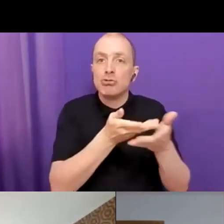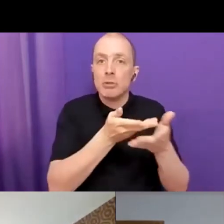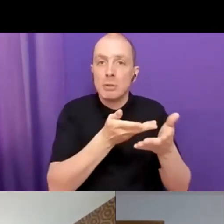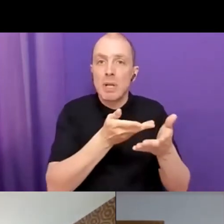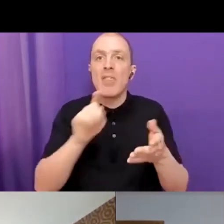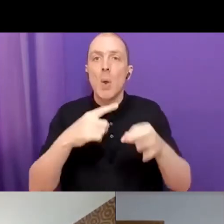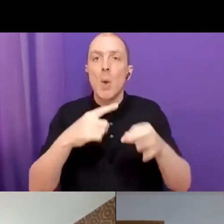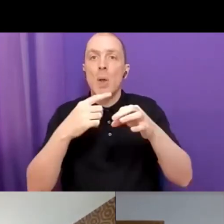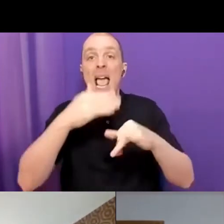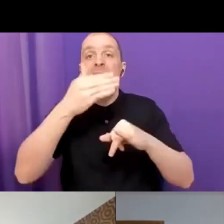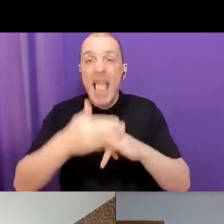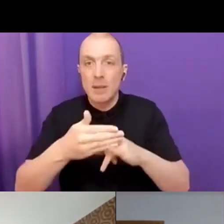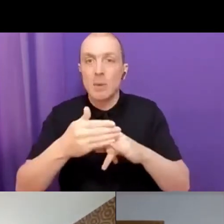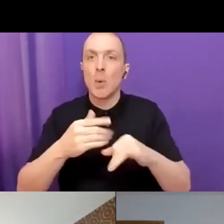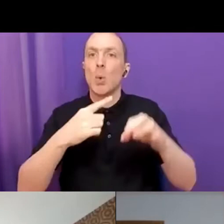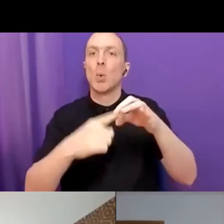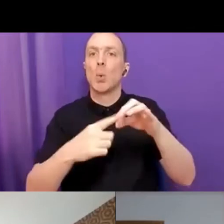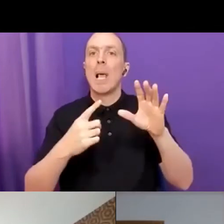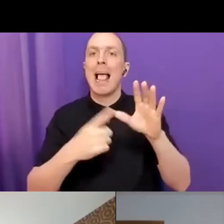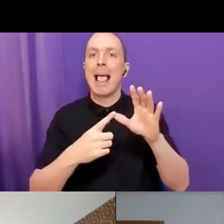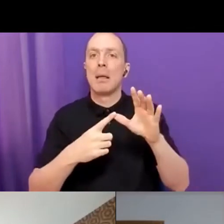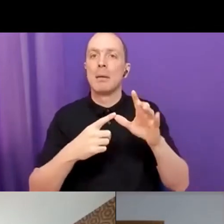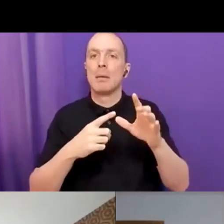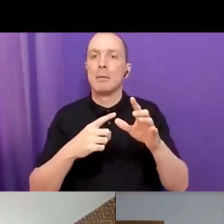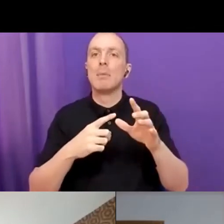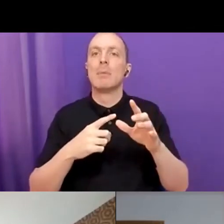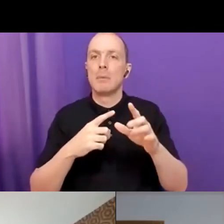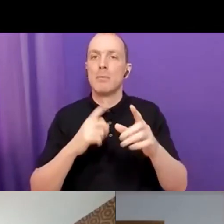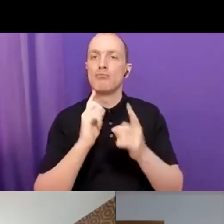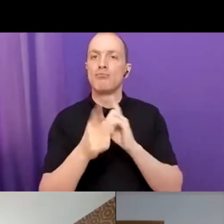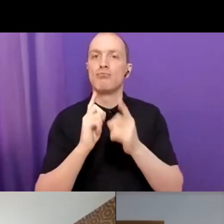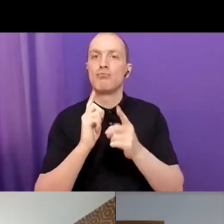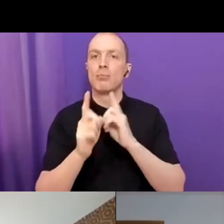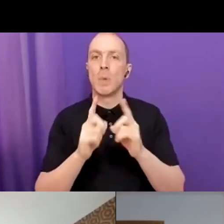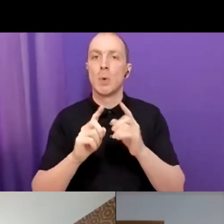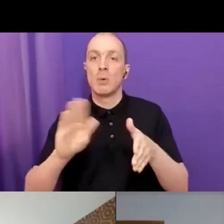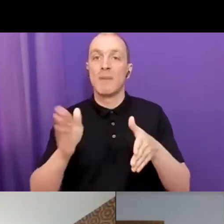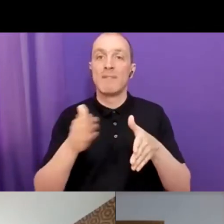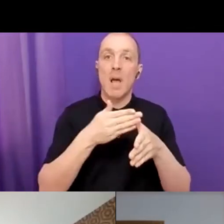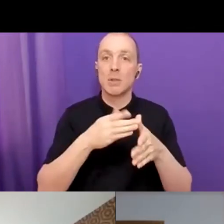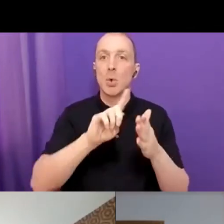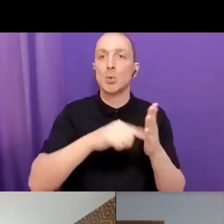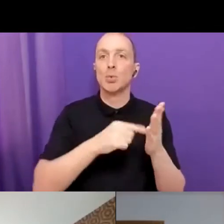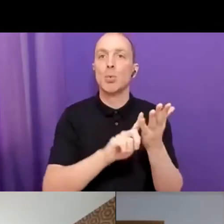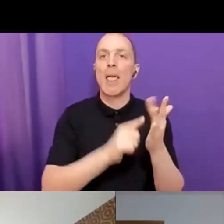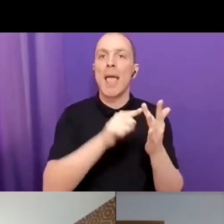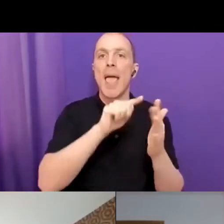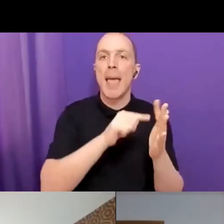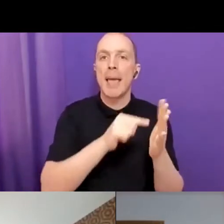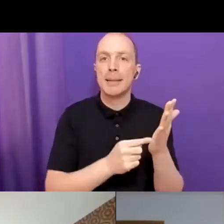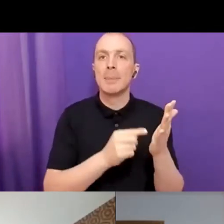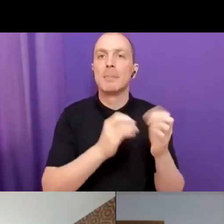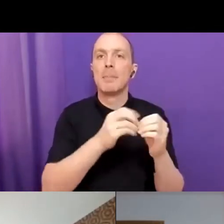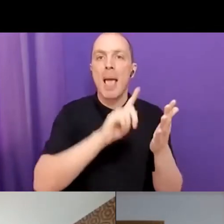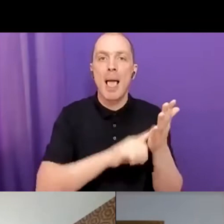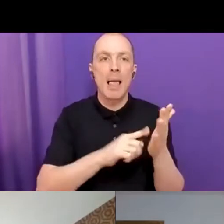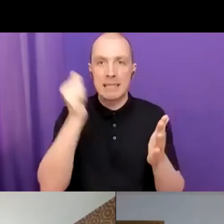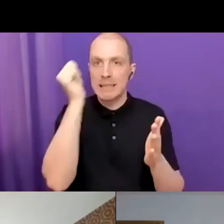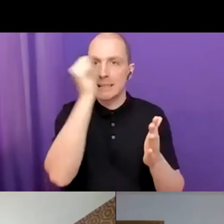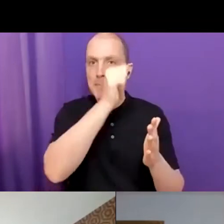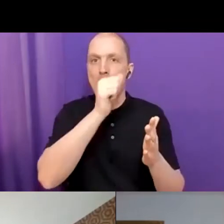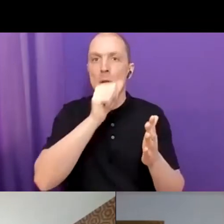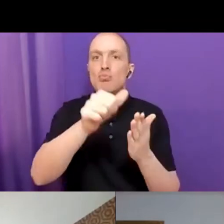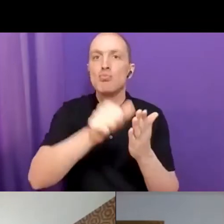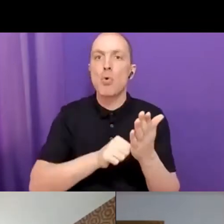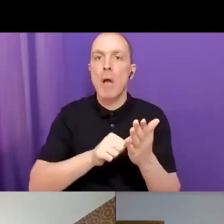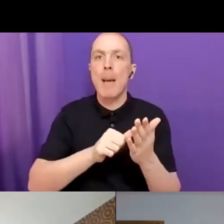end. So I'll just hand over first of all to Juliet Bell. Juliet is the Smart Programme Manager for Transport